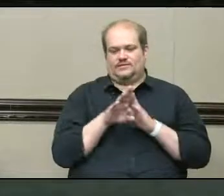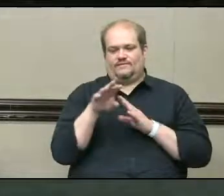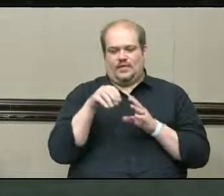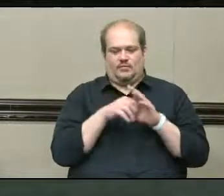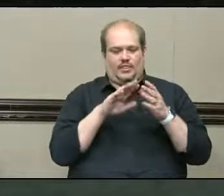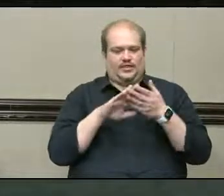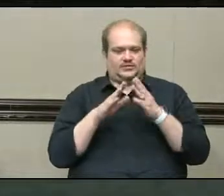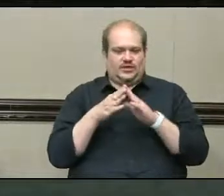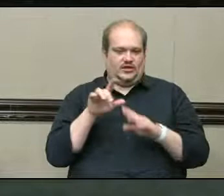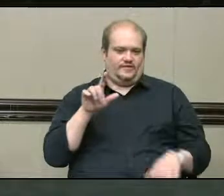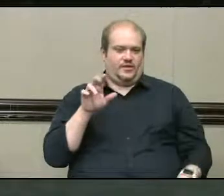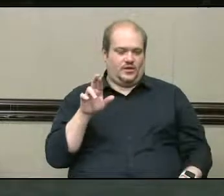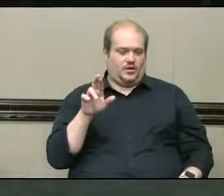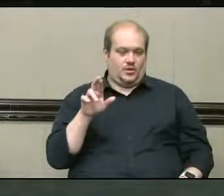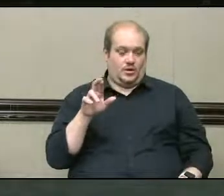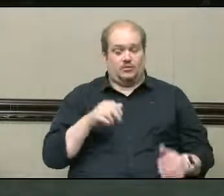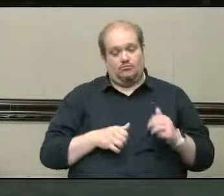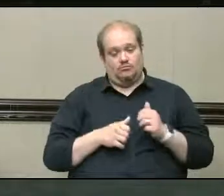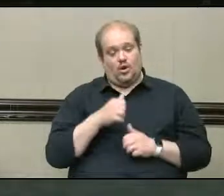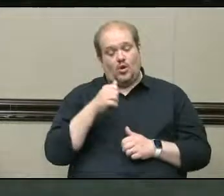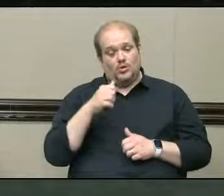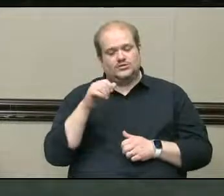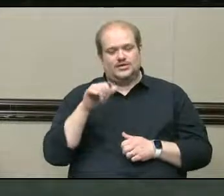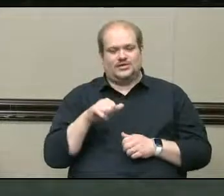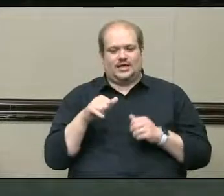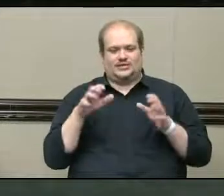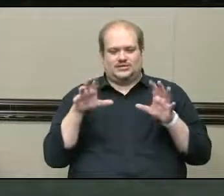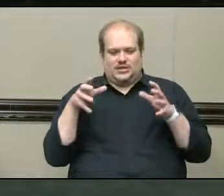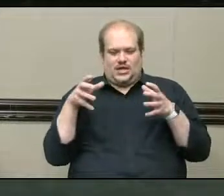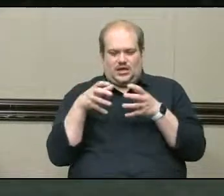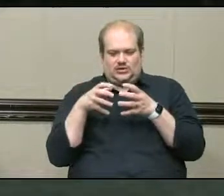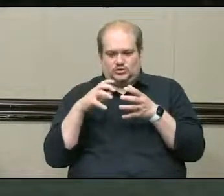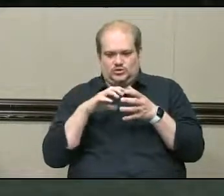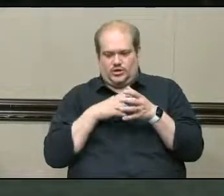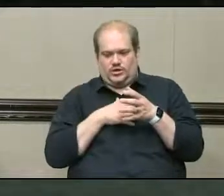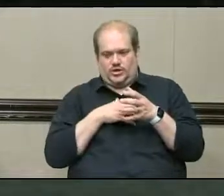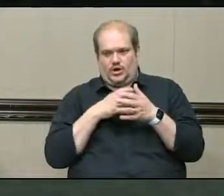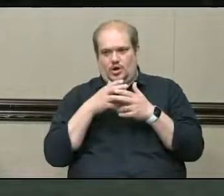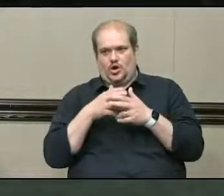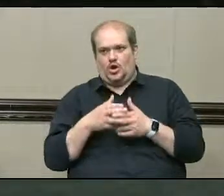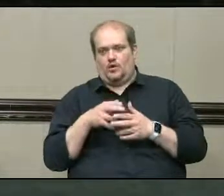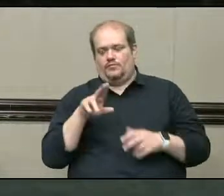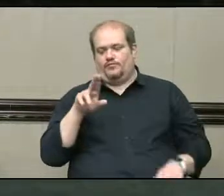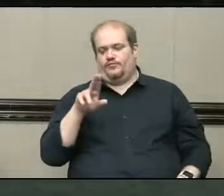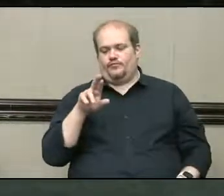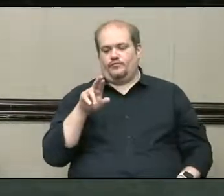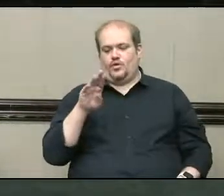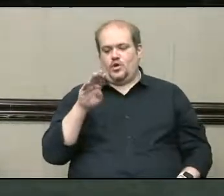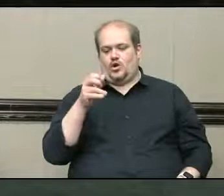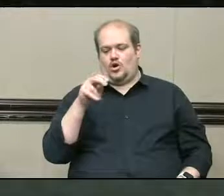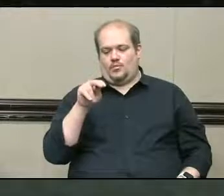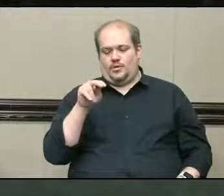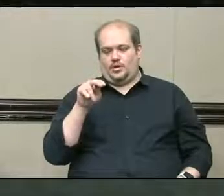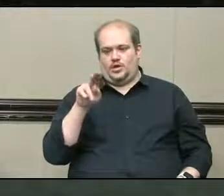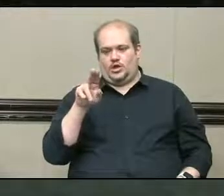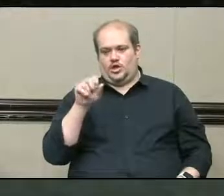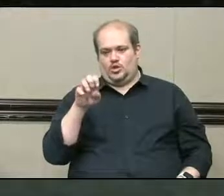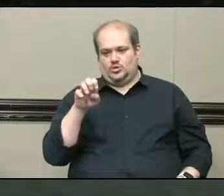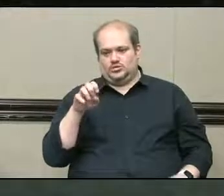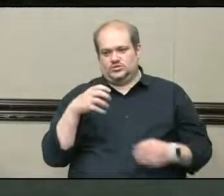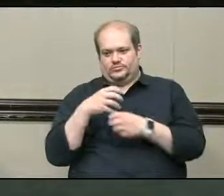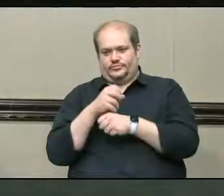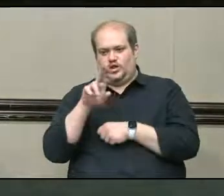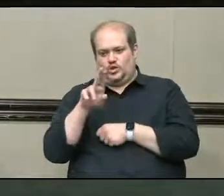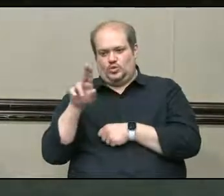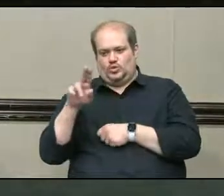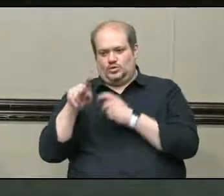Rock. Primarily, that's been more concentrated in our what we would call our urban use or UU type zoning,